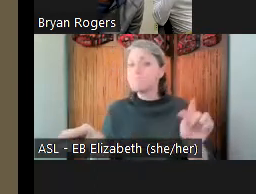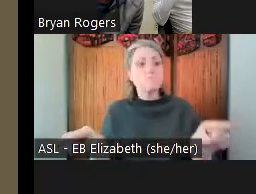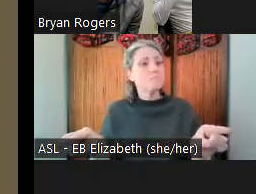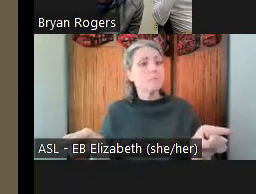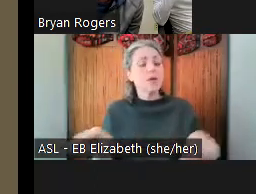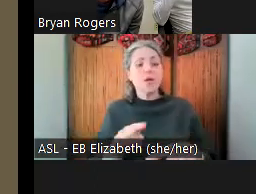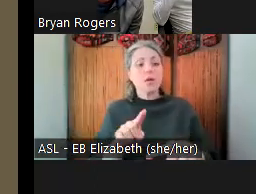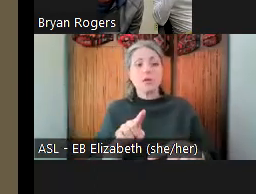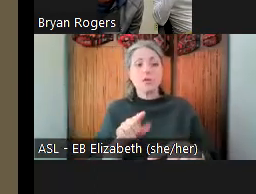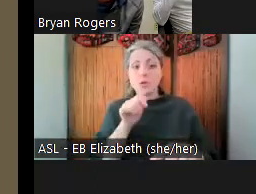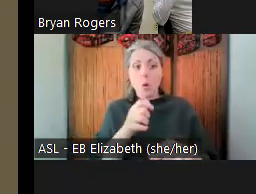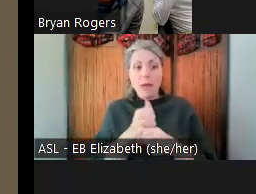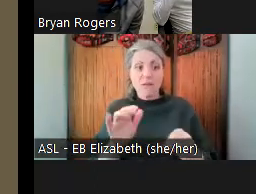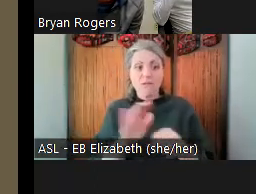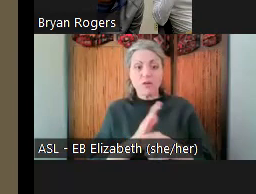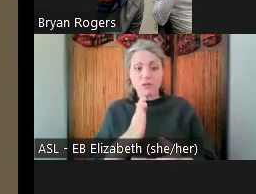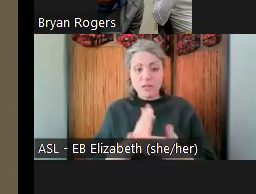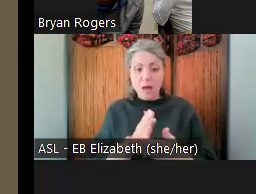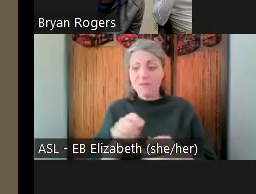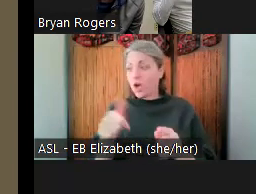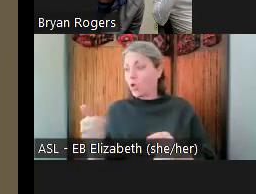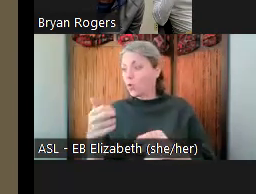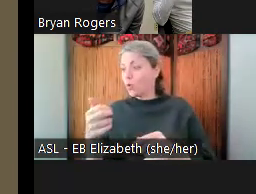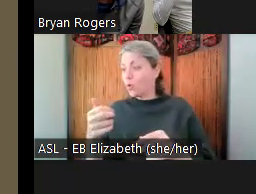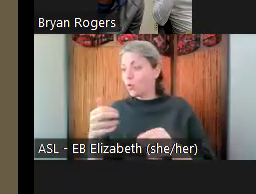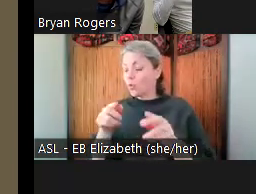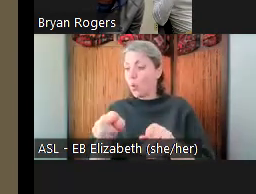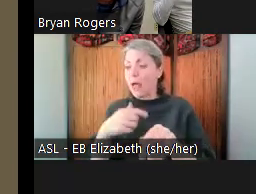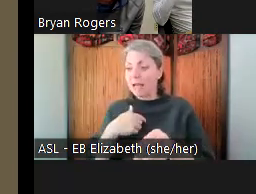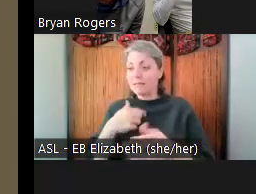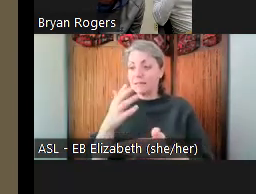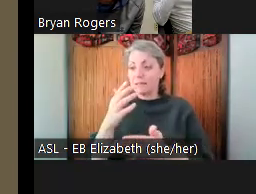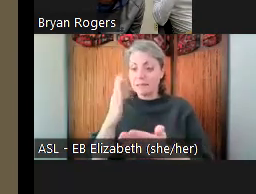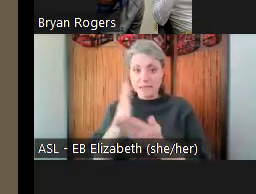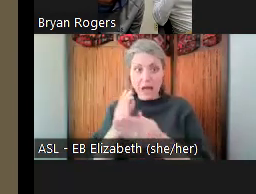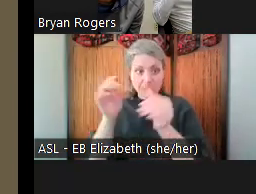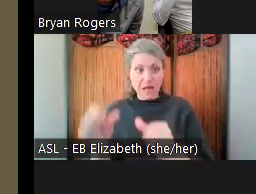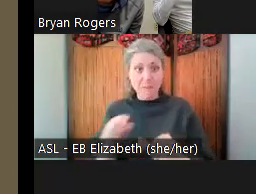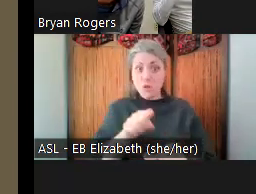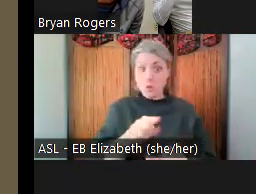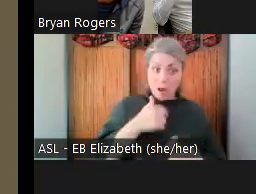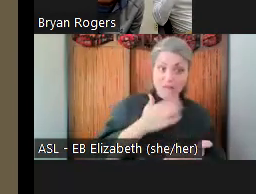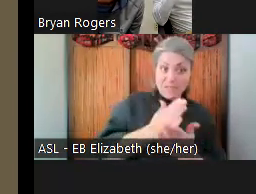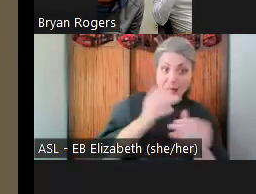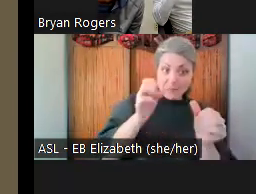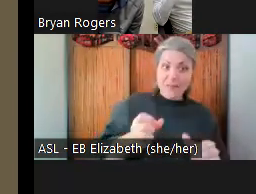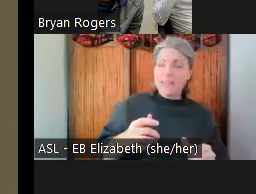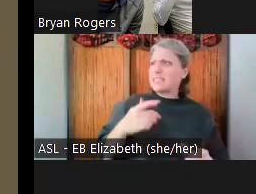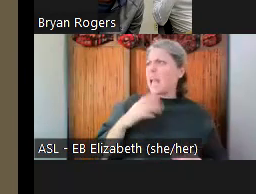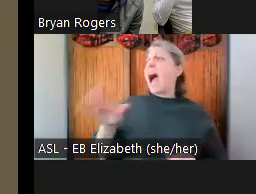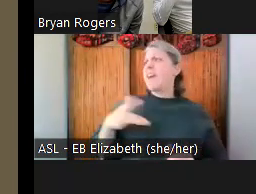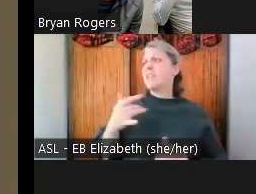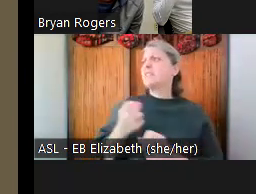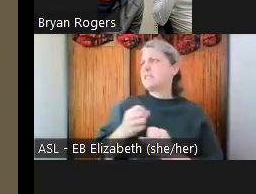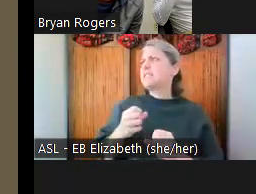stop if the other road has a stop sign and you don't. And I've had people say, well, I feel safer doing it. So I'll